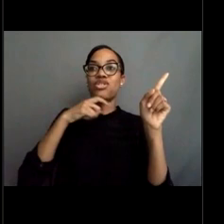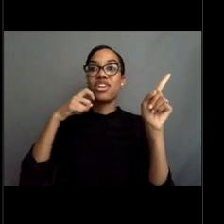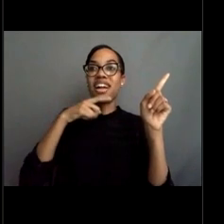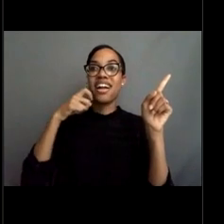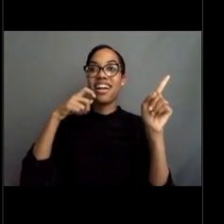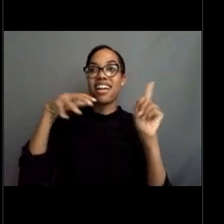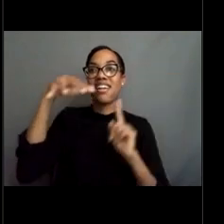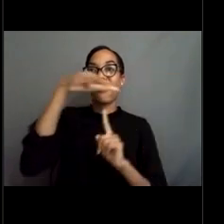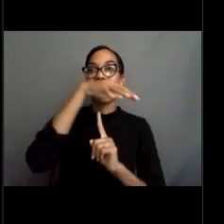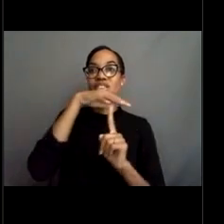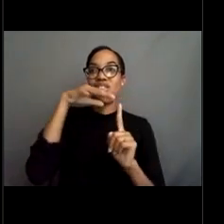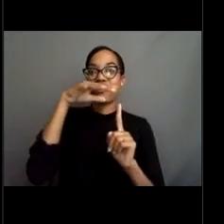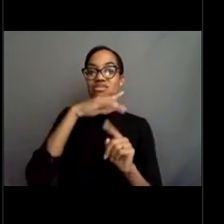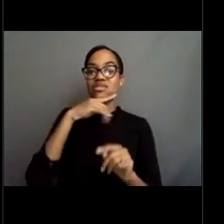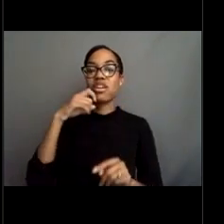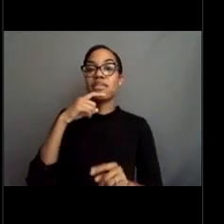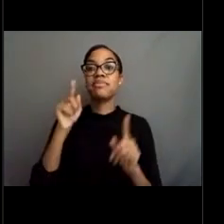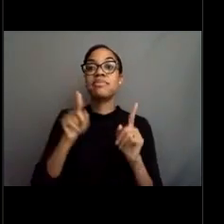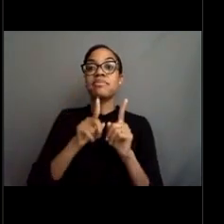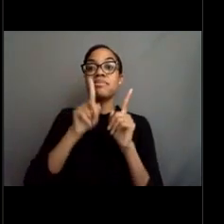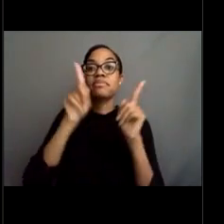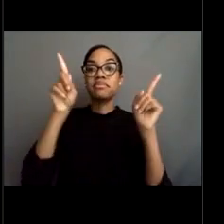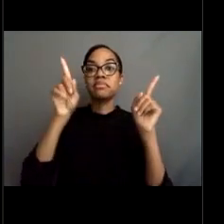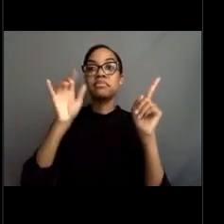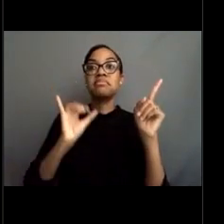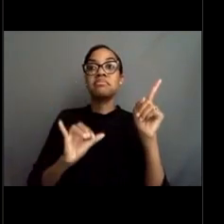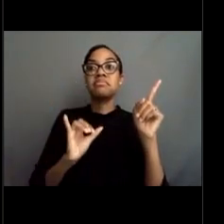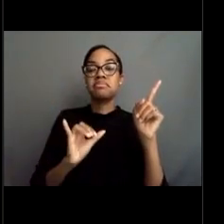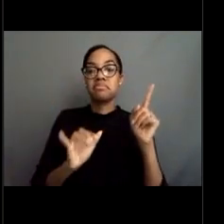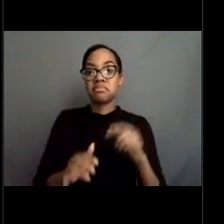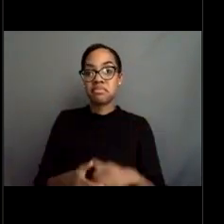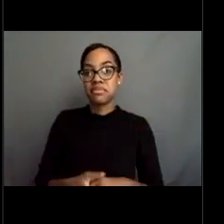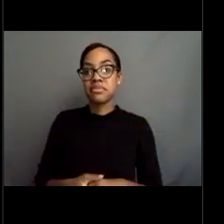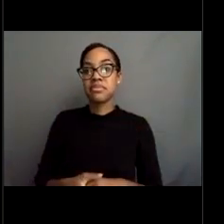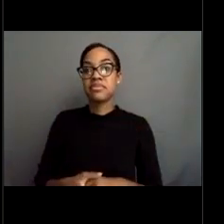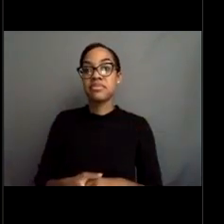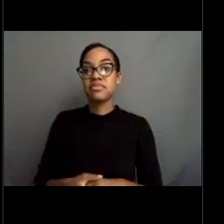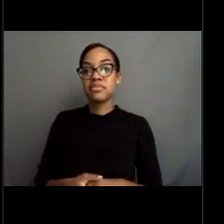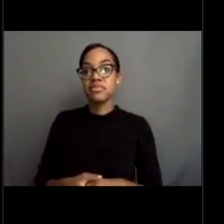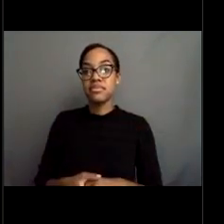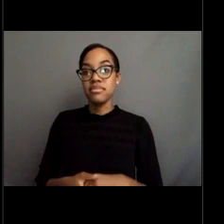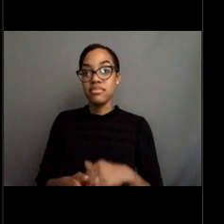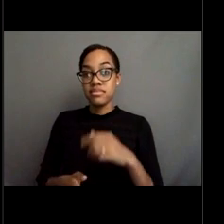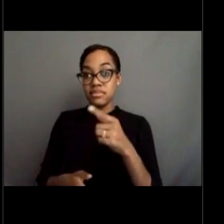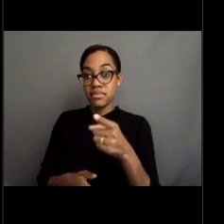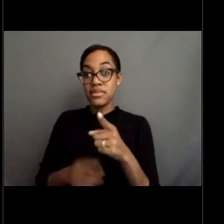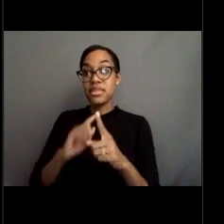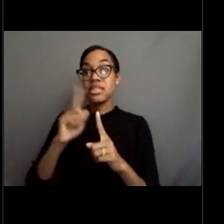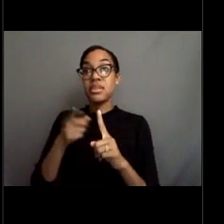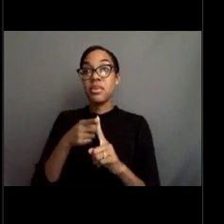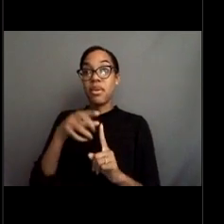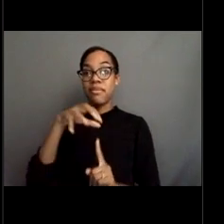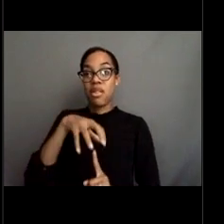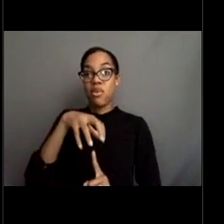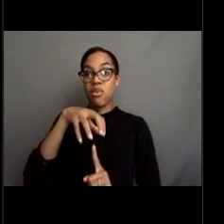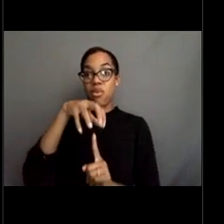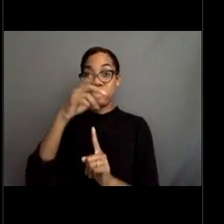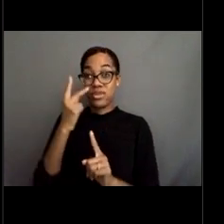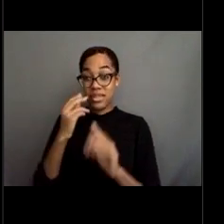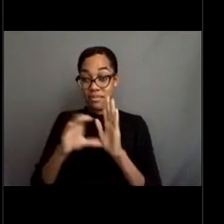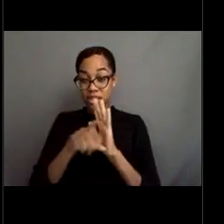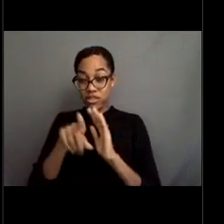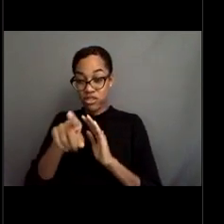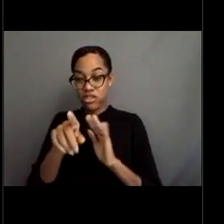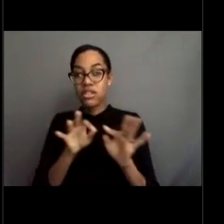the atmosphere probably looked like when this weather balloon was launched. The weather balloon went up, it went through the clouds that weren't too high up in